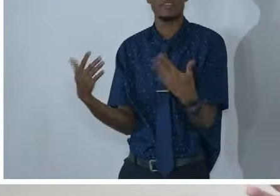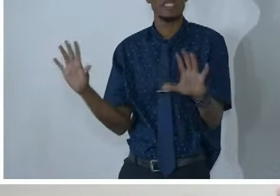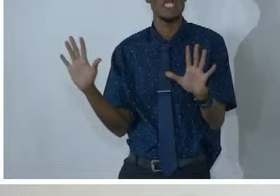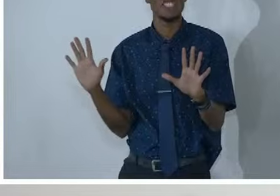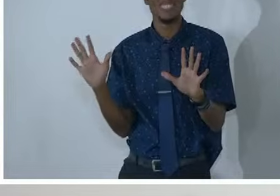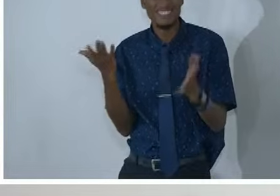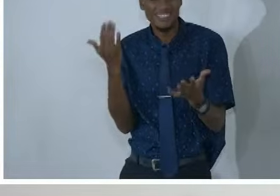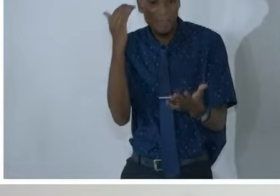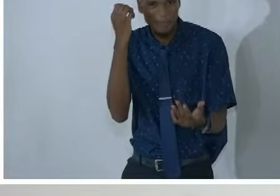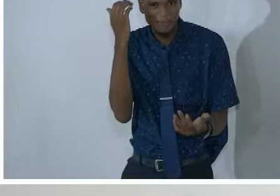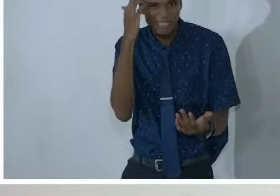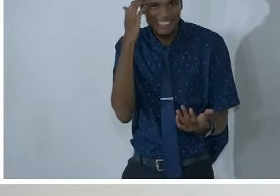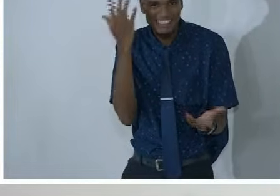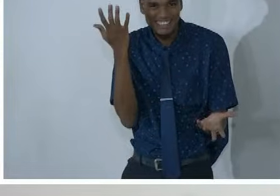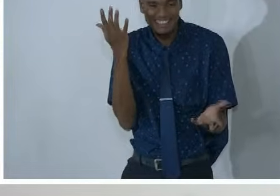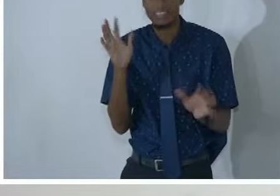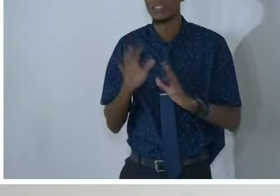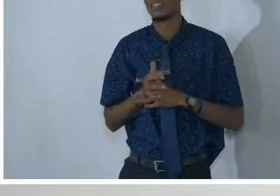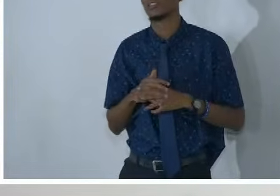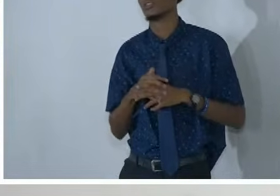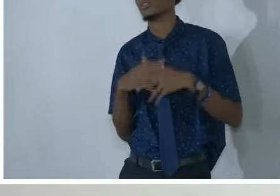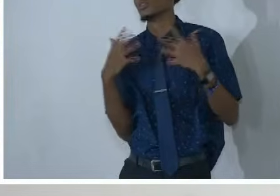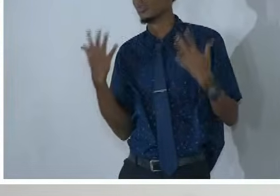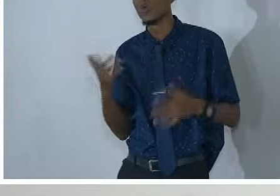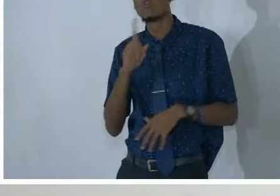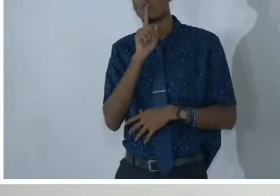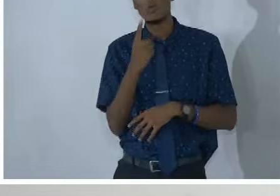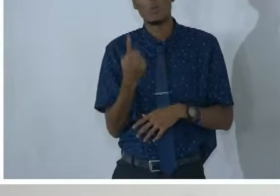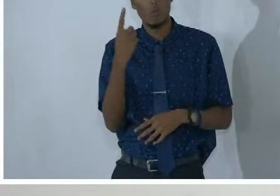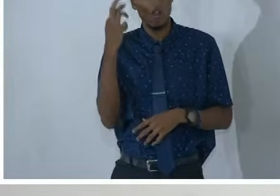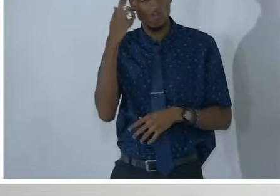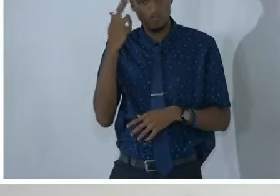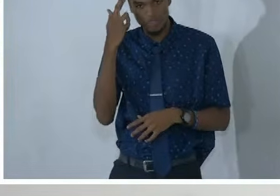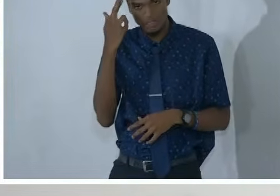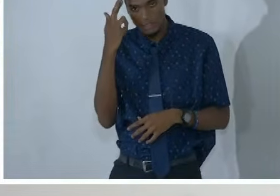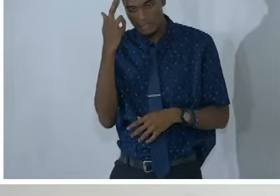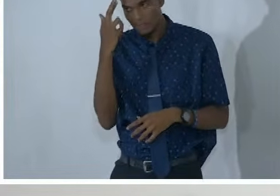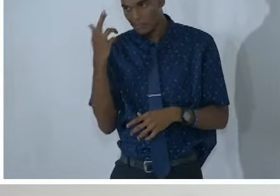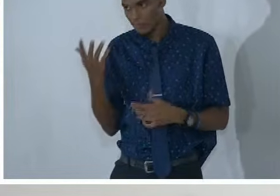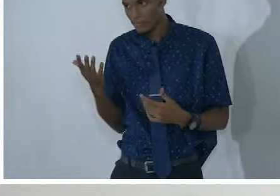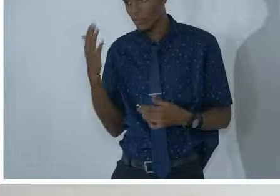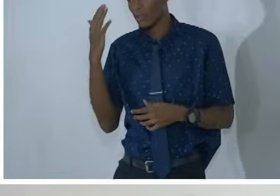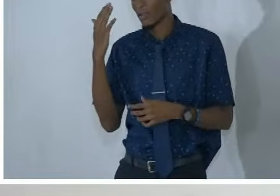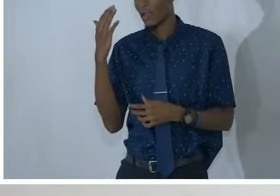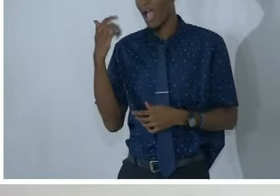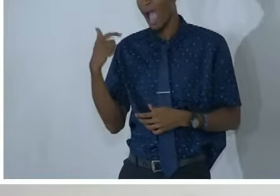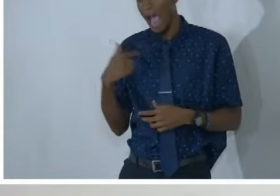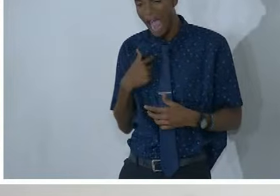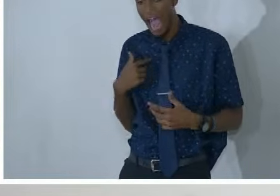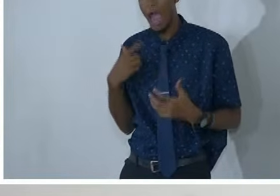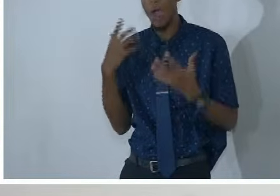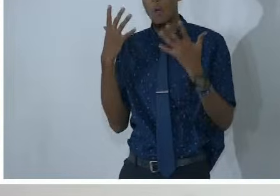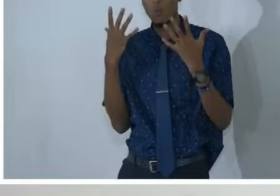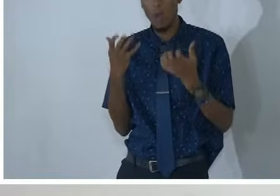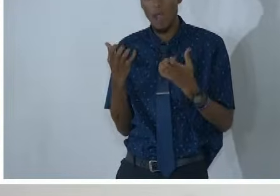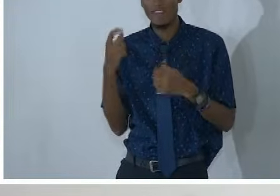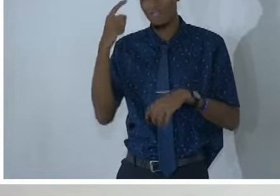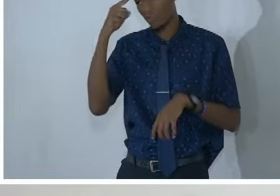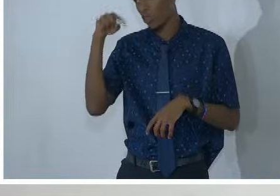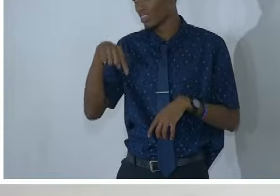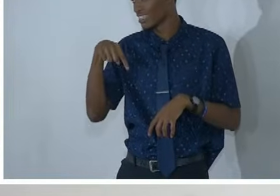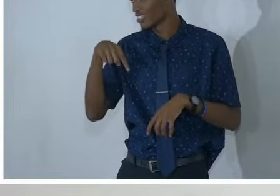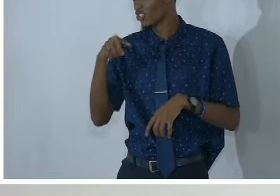Extension, no. So one of the reasons also, members, why I want for the regulation to be